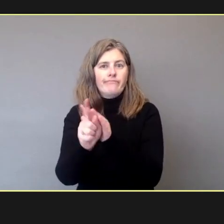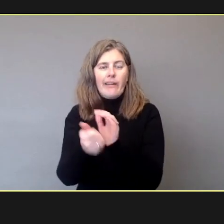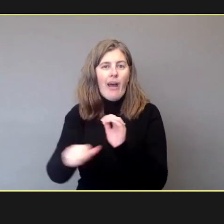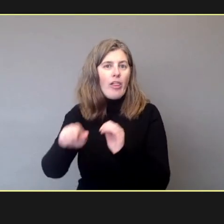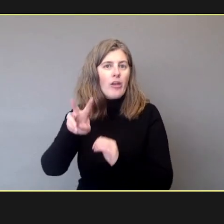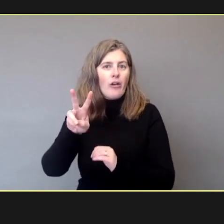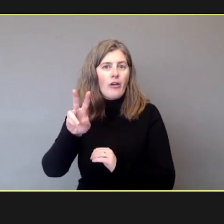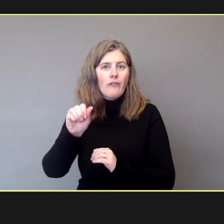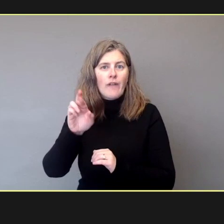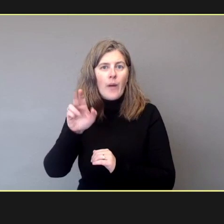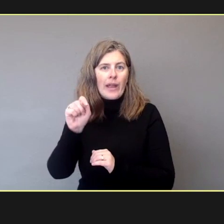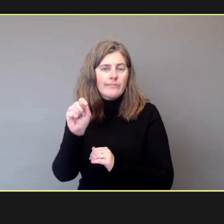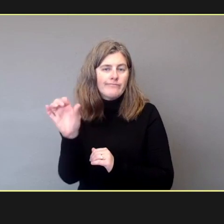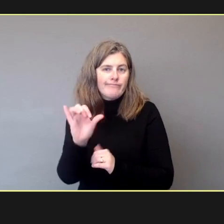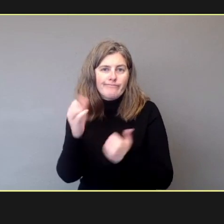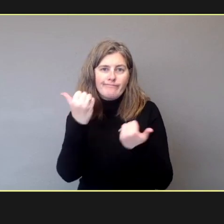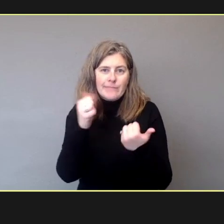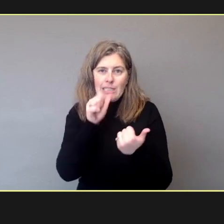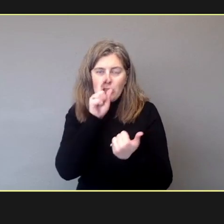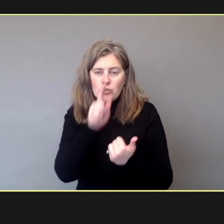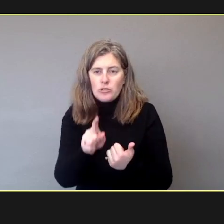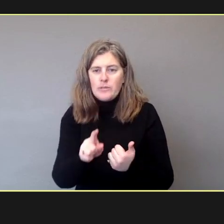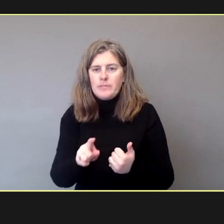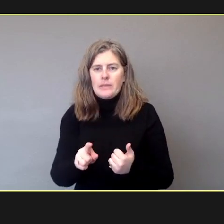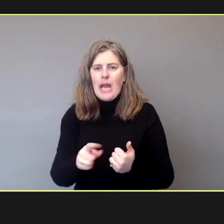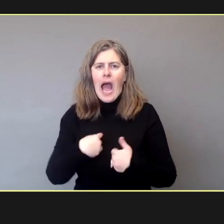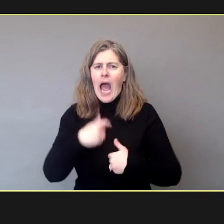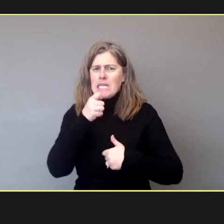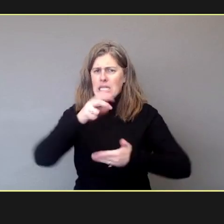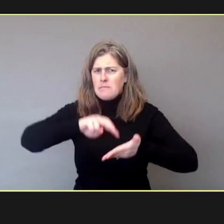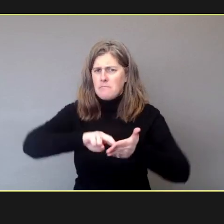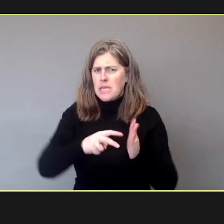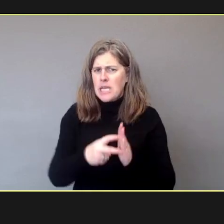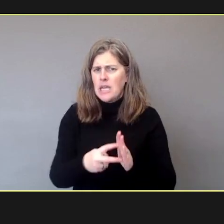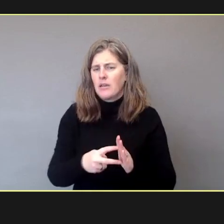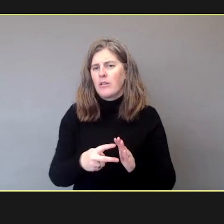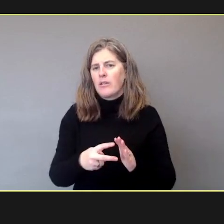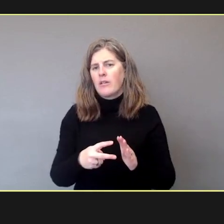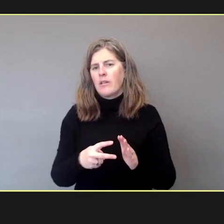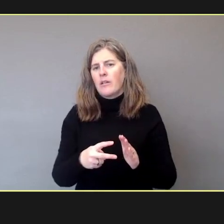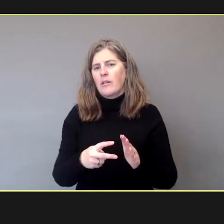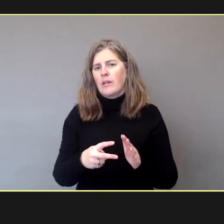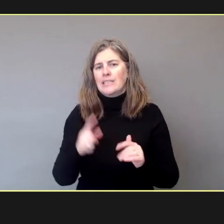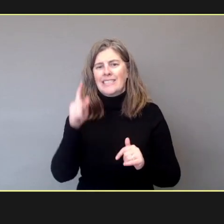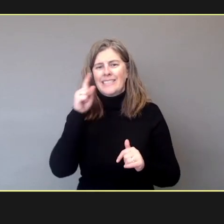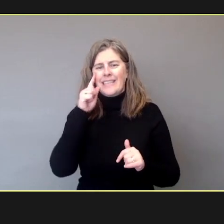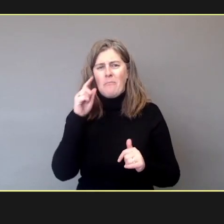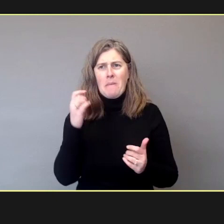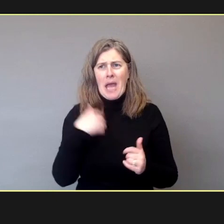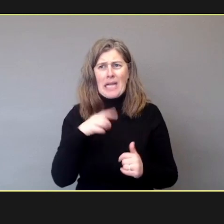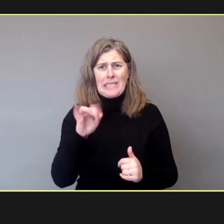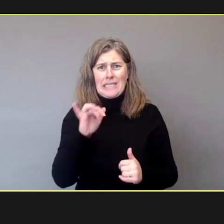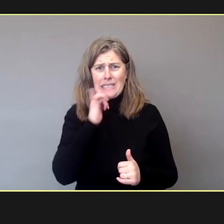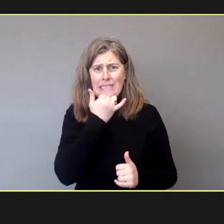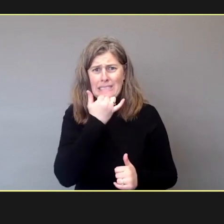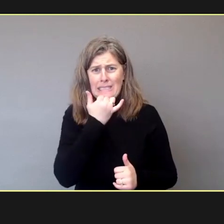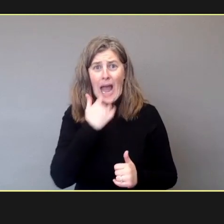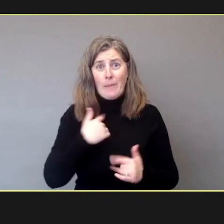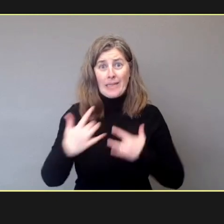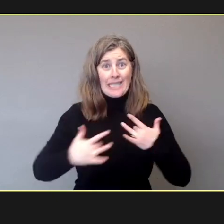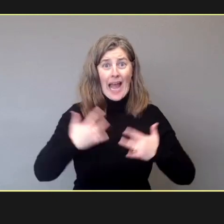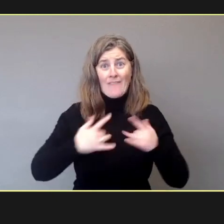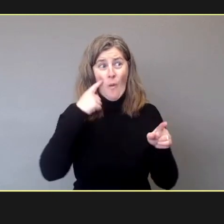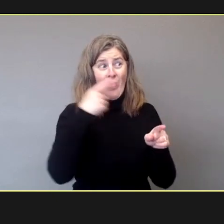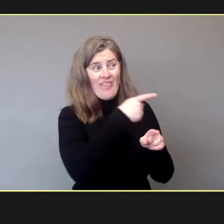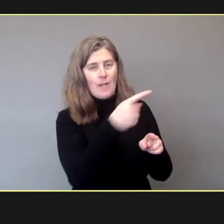variant that comes through. But yeah, I did not mean to make it sound, and maybe I did, because I am excited for